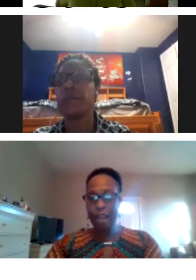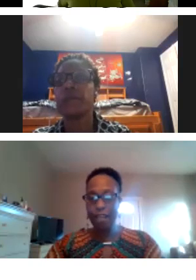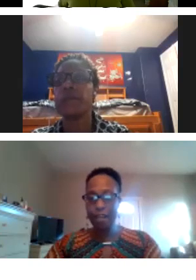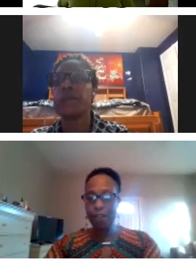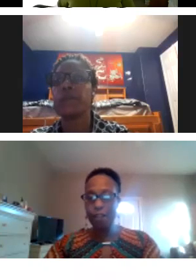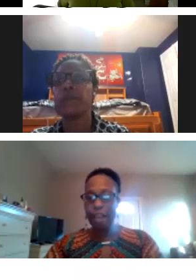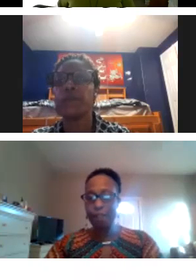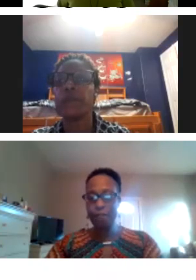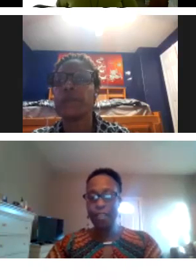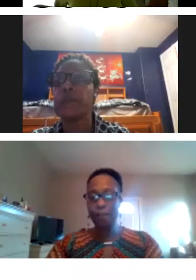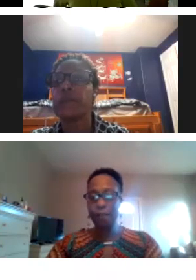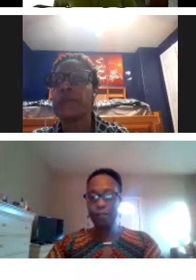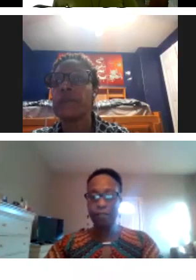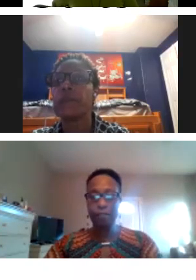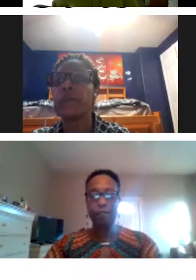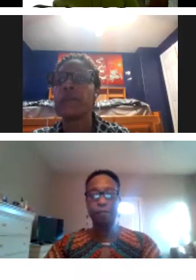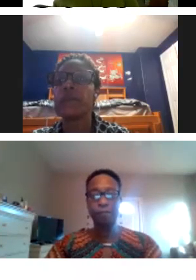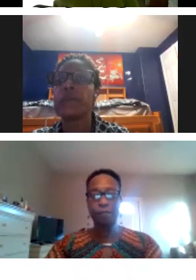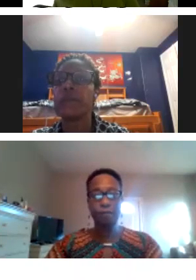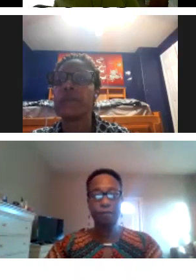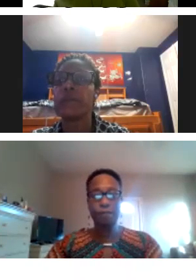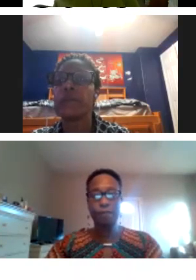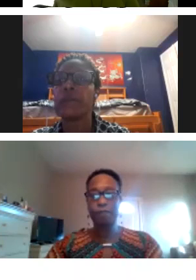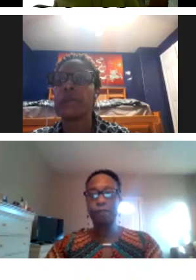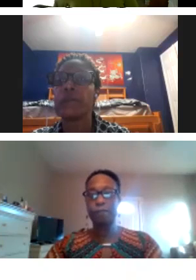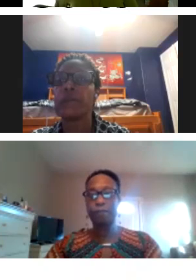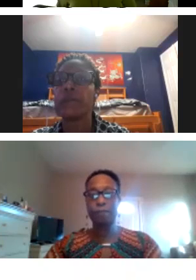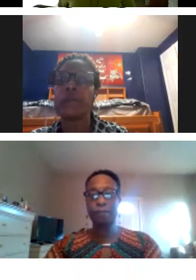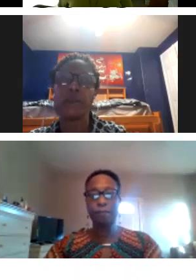All right, and I'm gonna go live on Facebook.